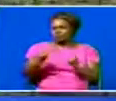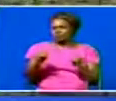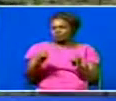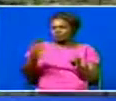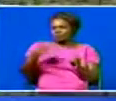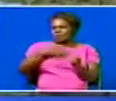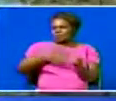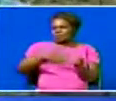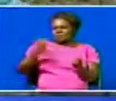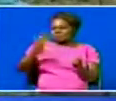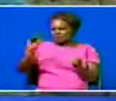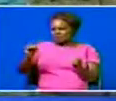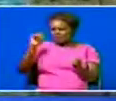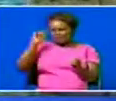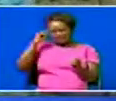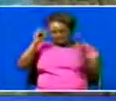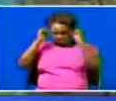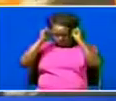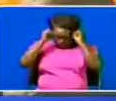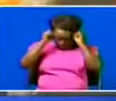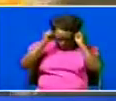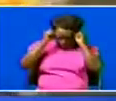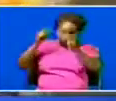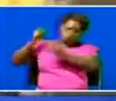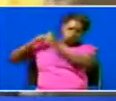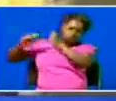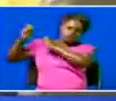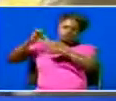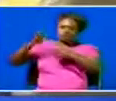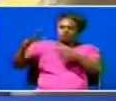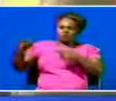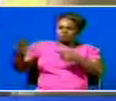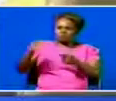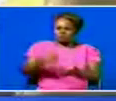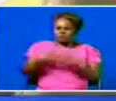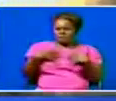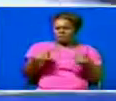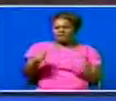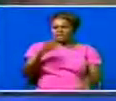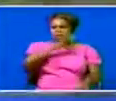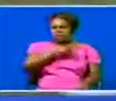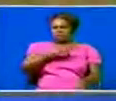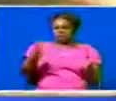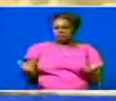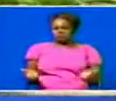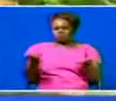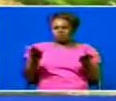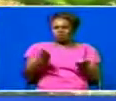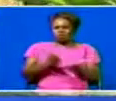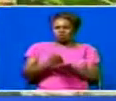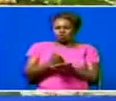and elsewhere are now ramping up studies of indigenous vegetables to tap their health benefits and improve them through